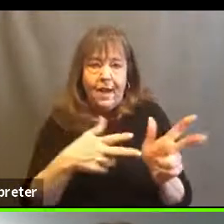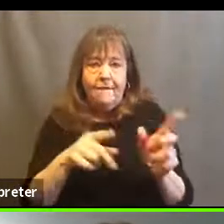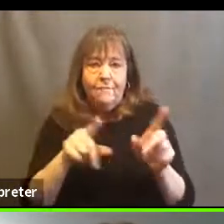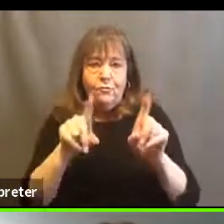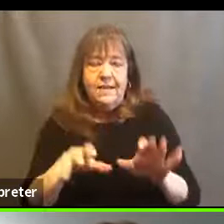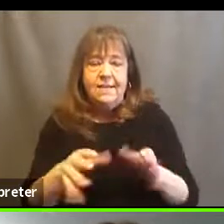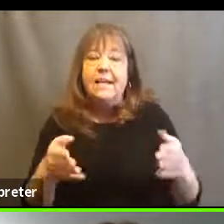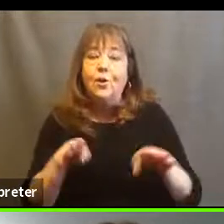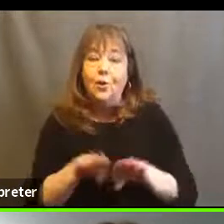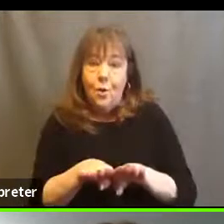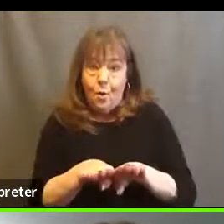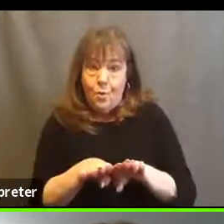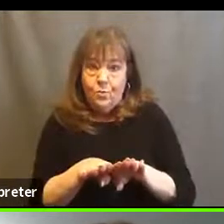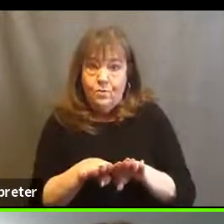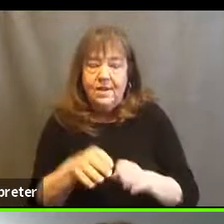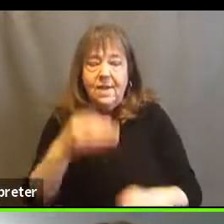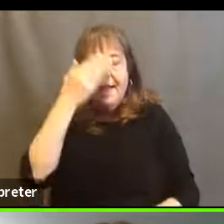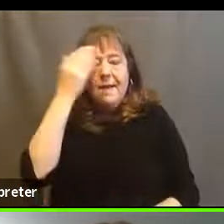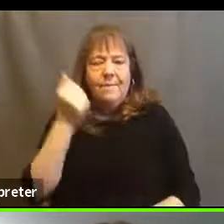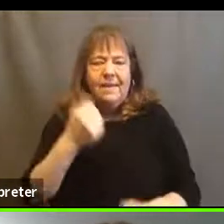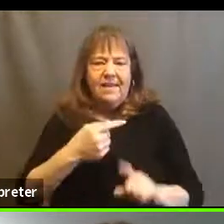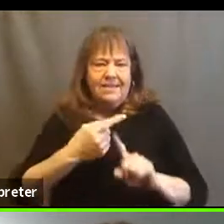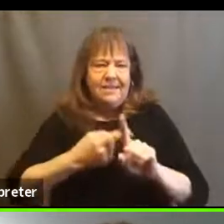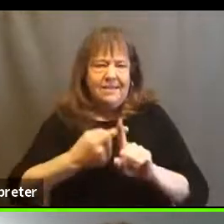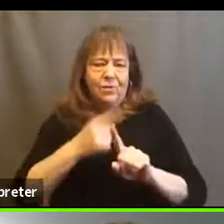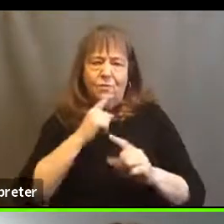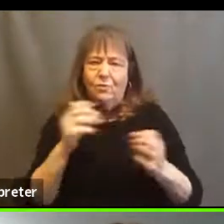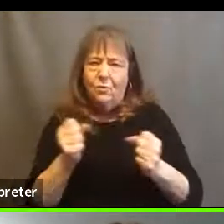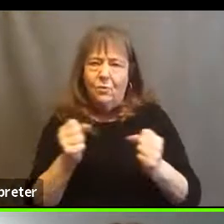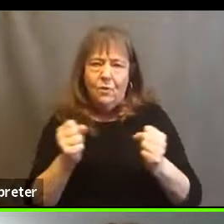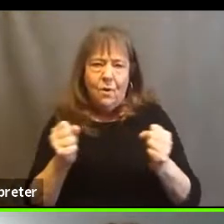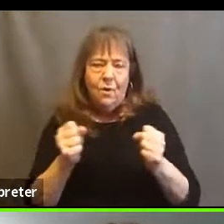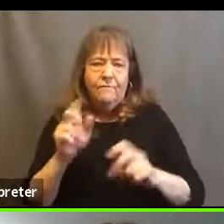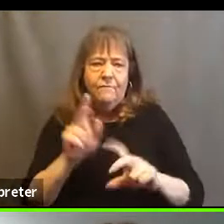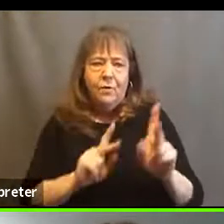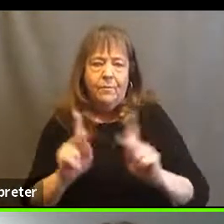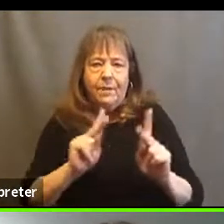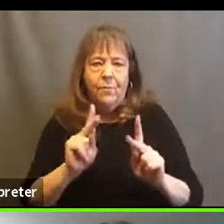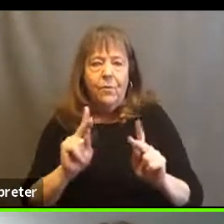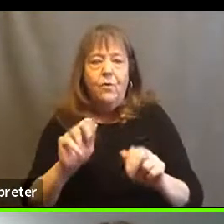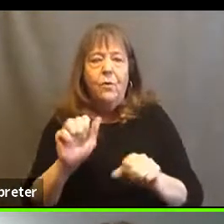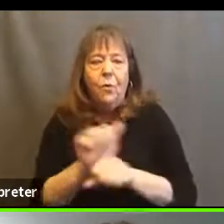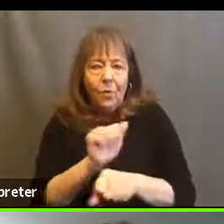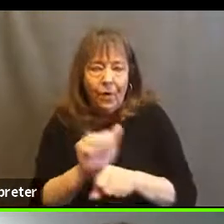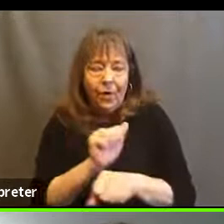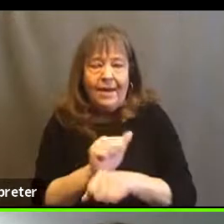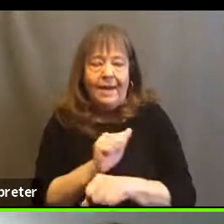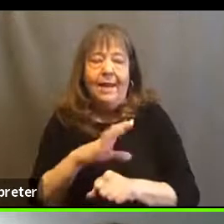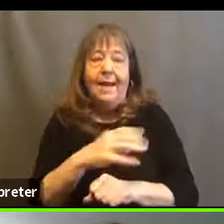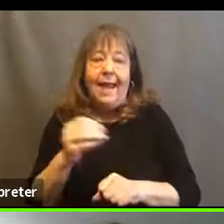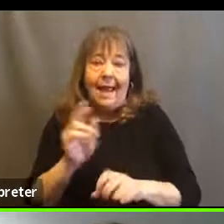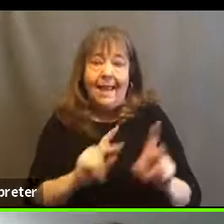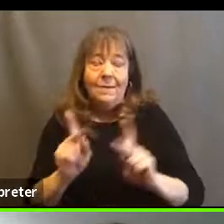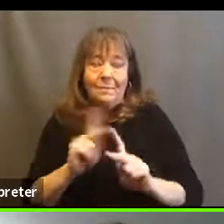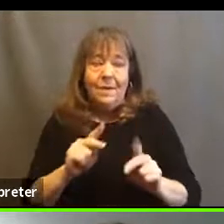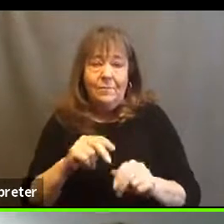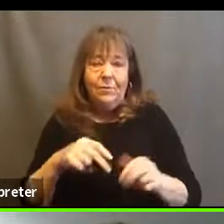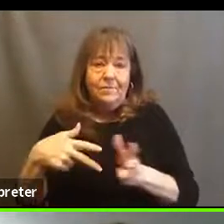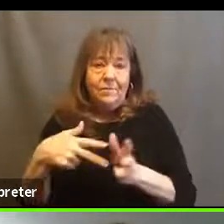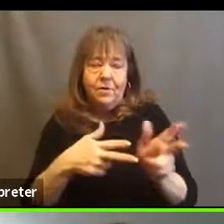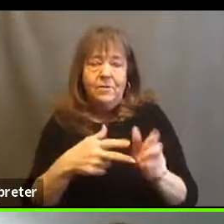closed until temperatures are safer for staff and patients, or both the staff and patients. The